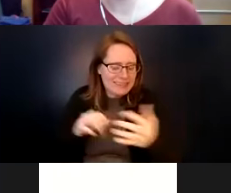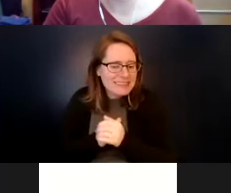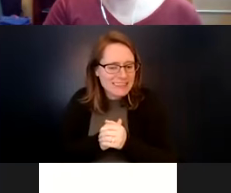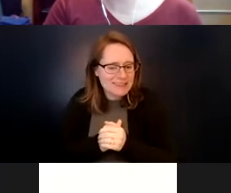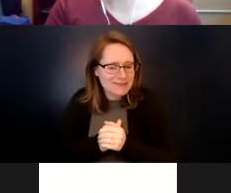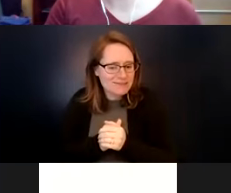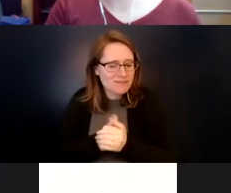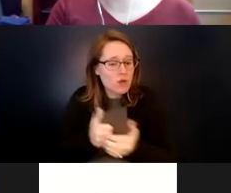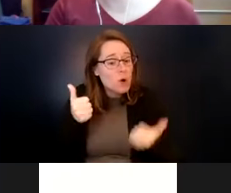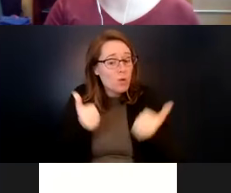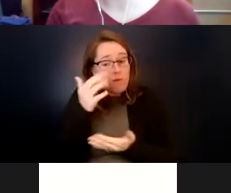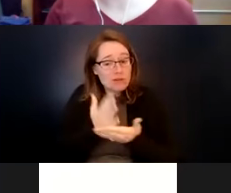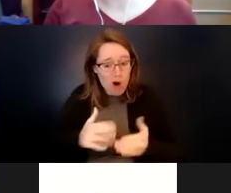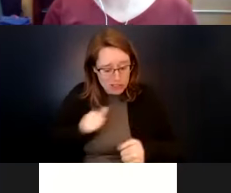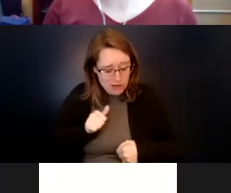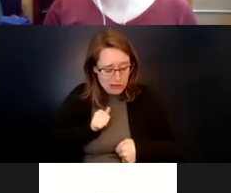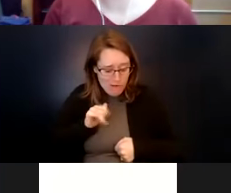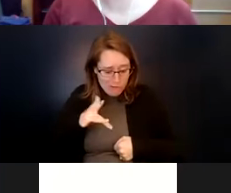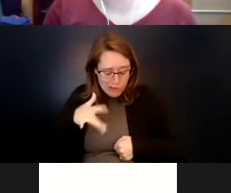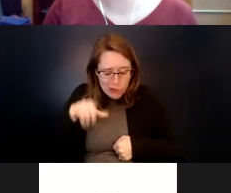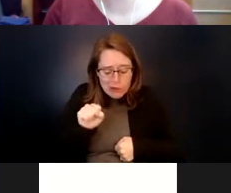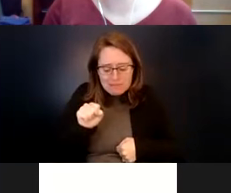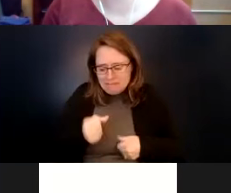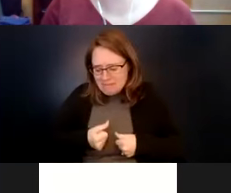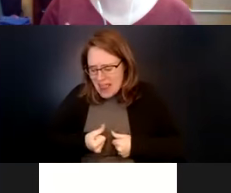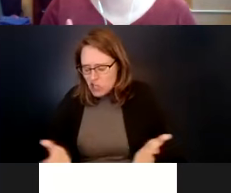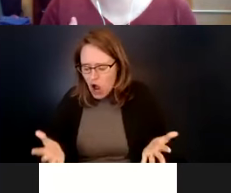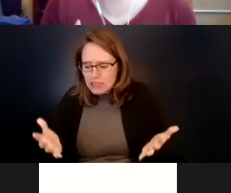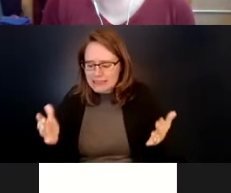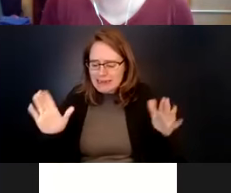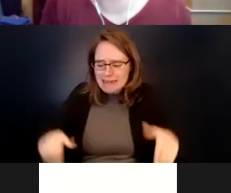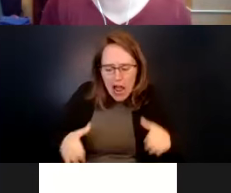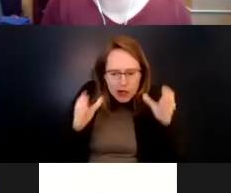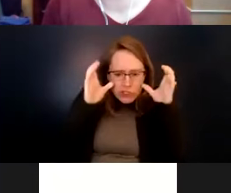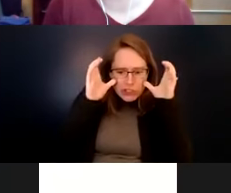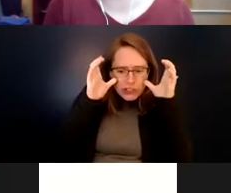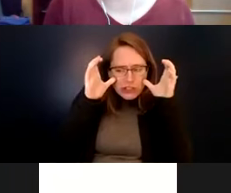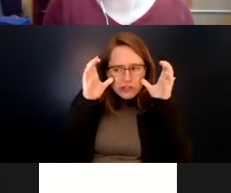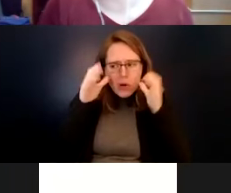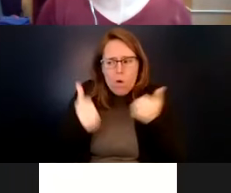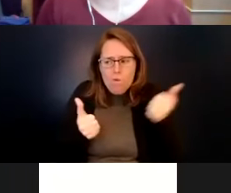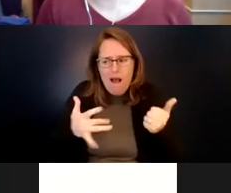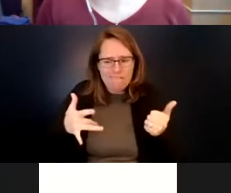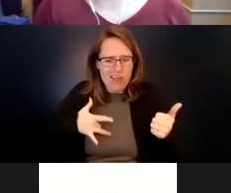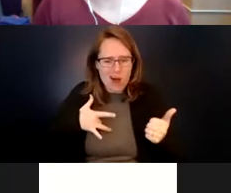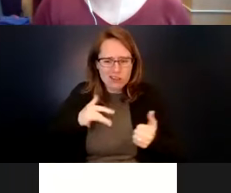are dormant, exhausted, unheard? What parts of yourself are shriveling up and